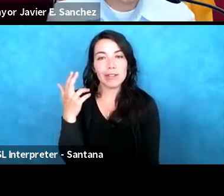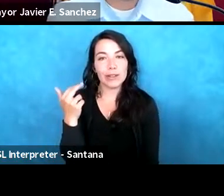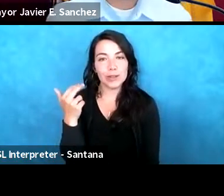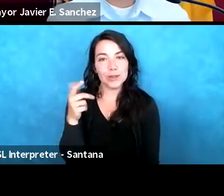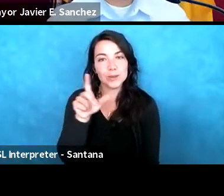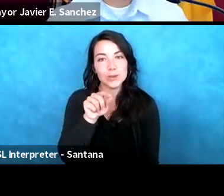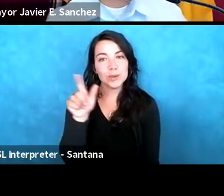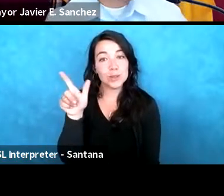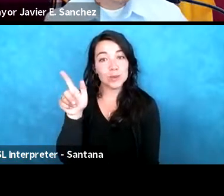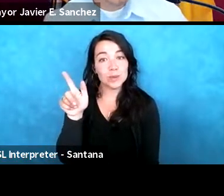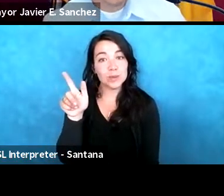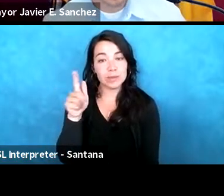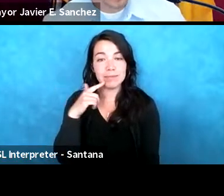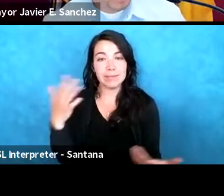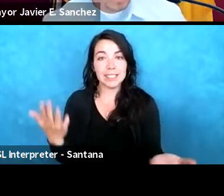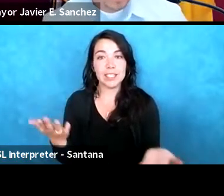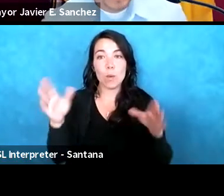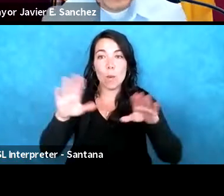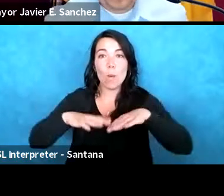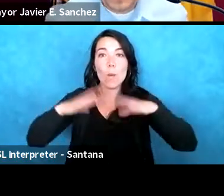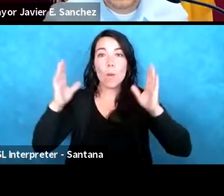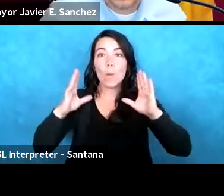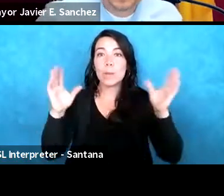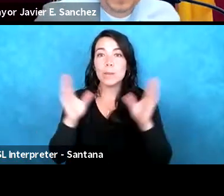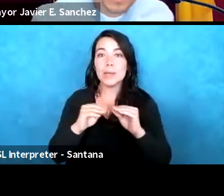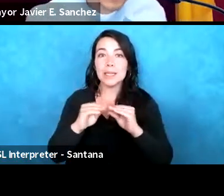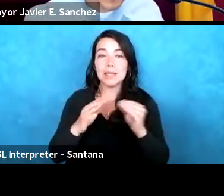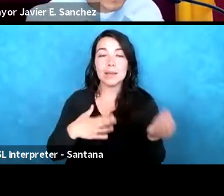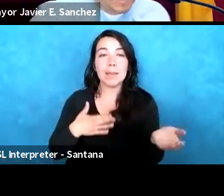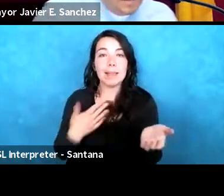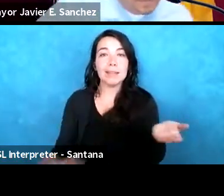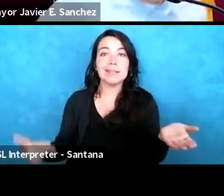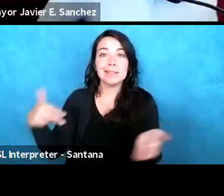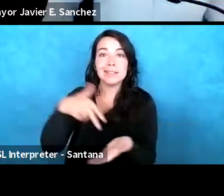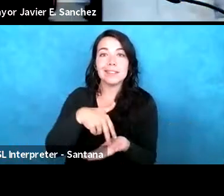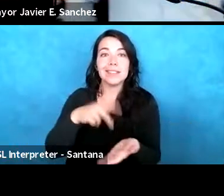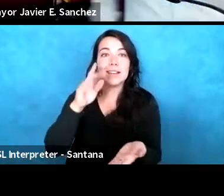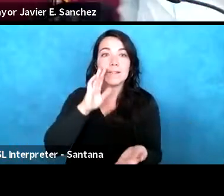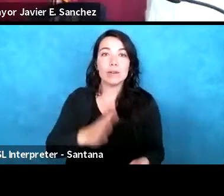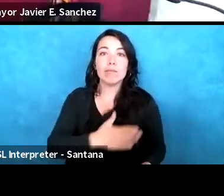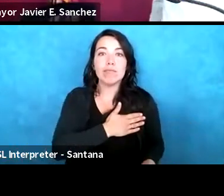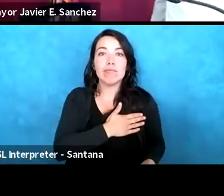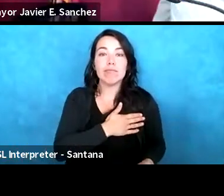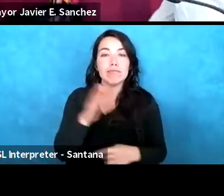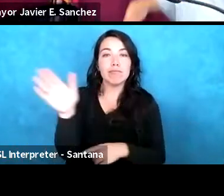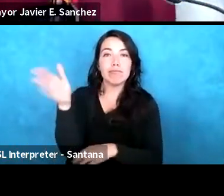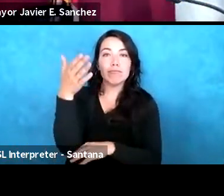2021. I hereby call this meeting to order. Please rise for the Pledge of Allegiance.